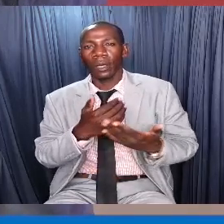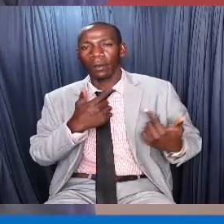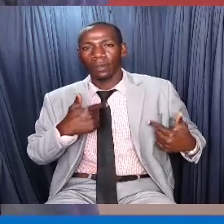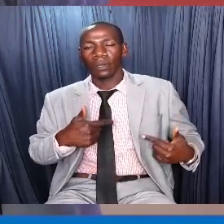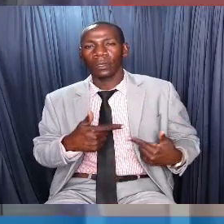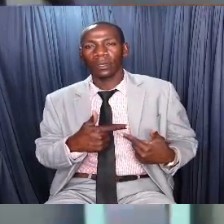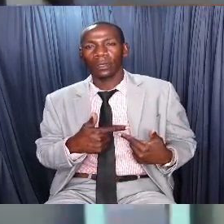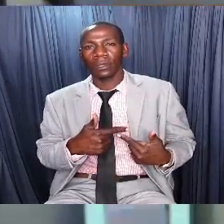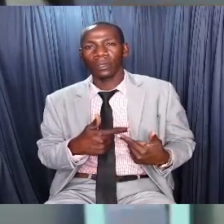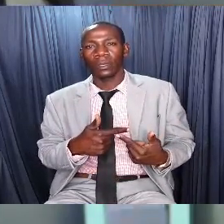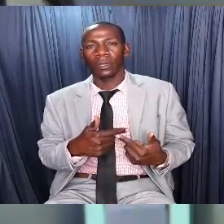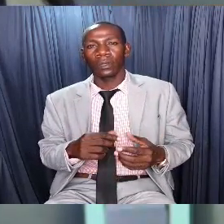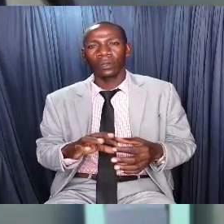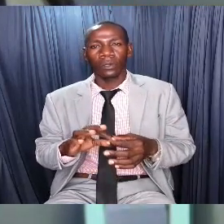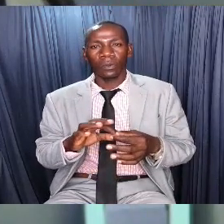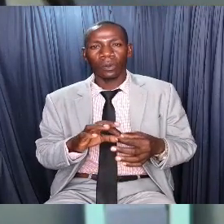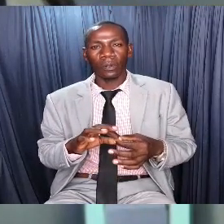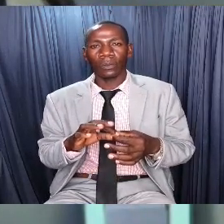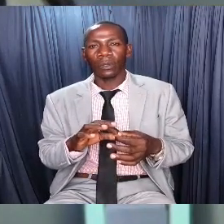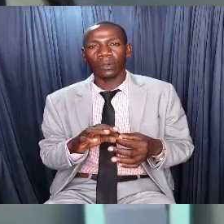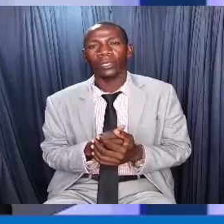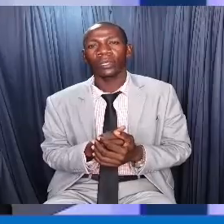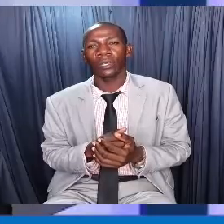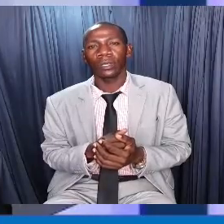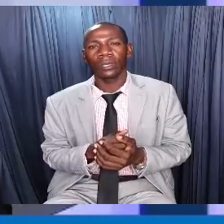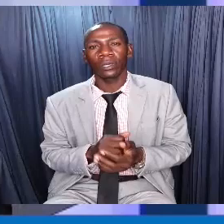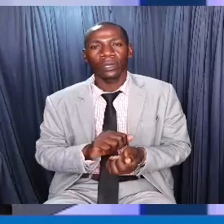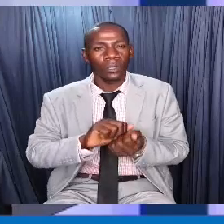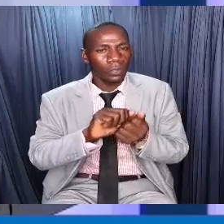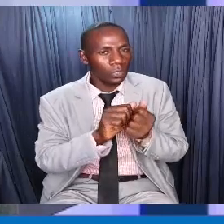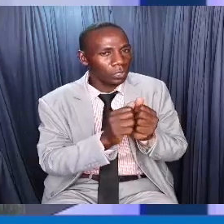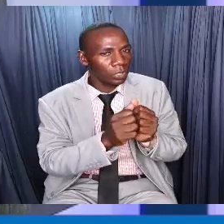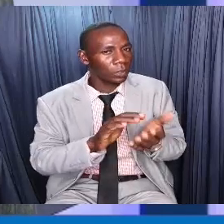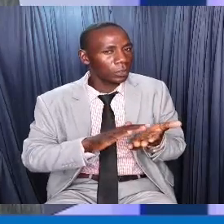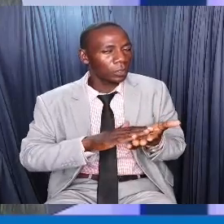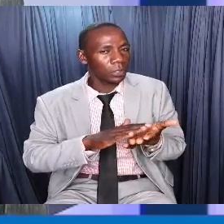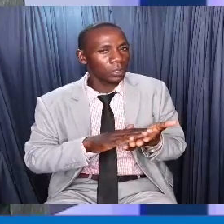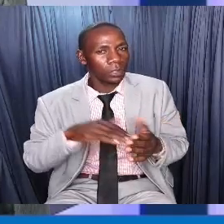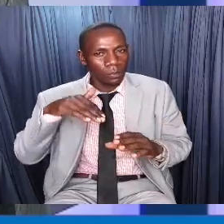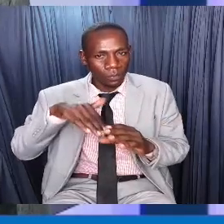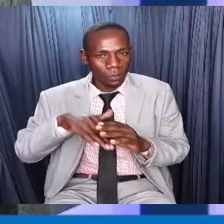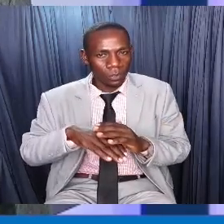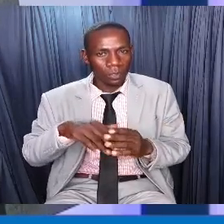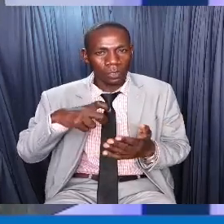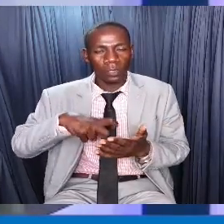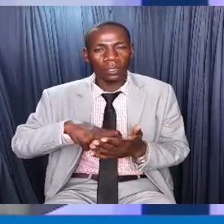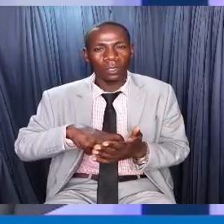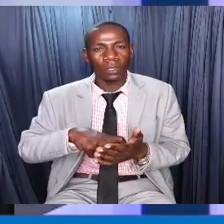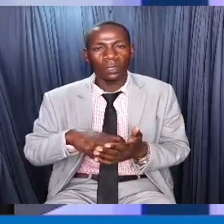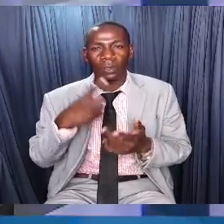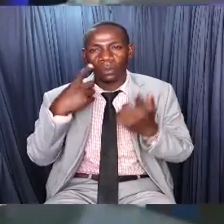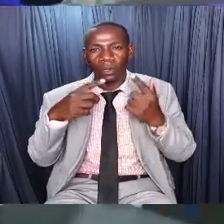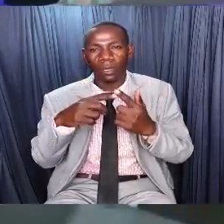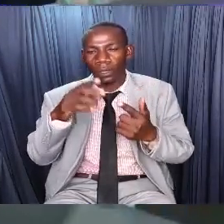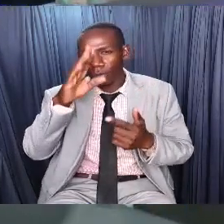a heart. Wa ushirikiano. With that heart, the fellowship. Tugeuke pole pole. Let's turn slowly. Tuende magotini. And go knees. Na